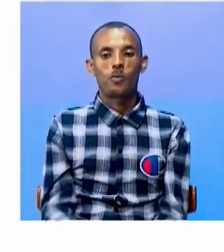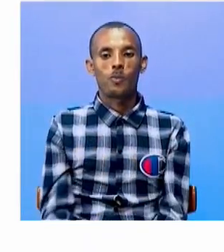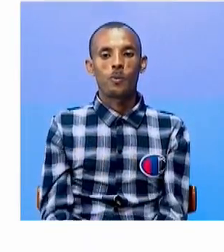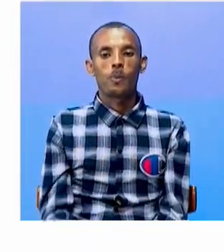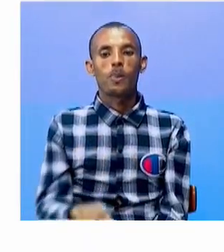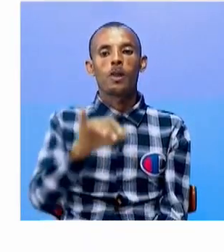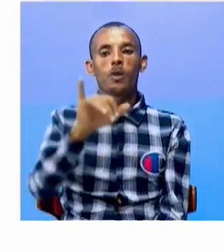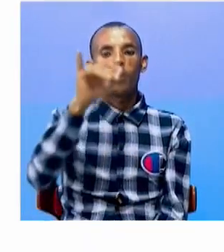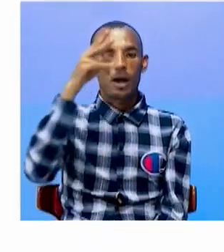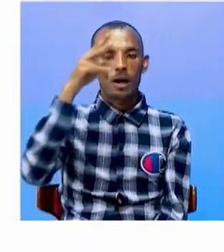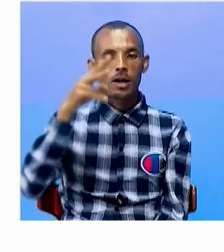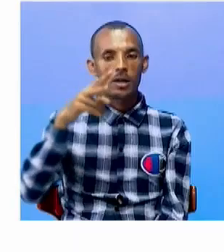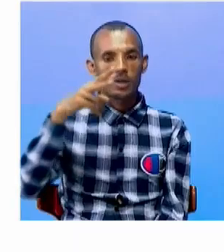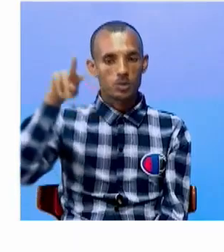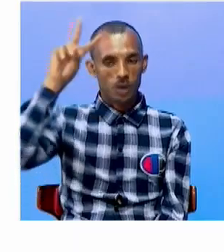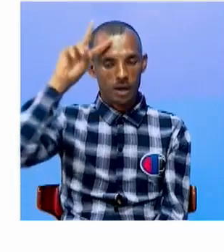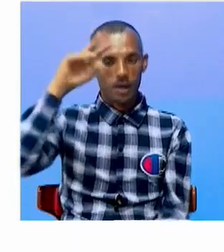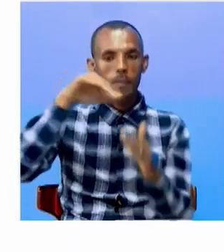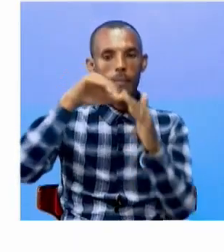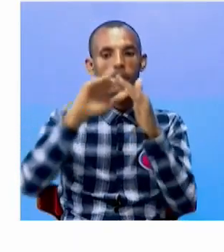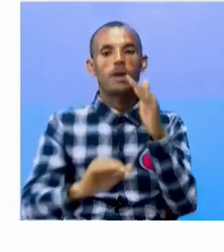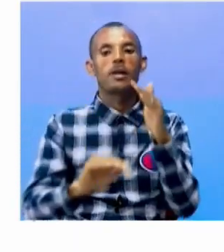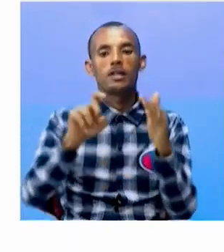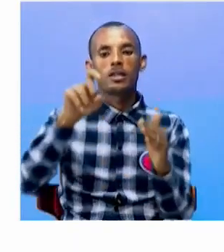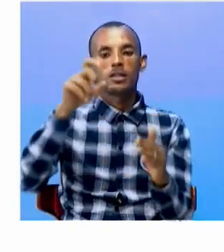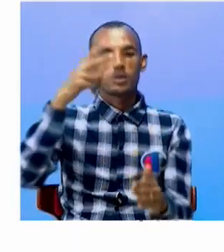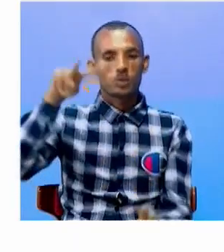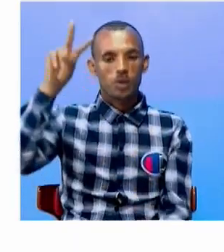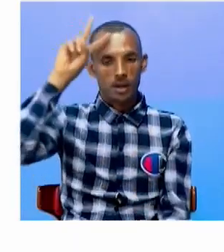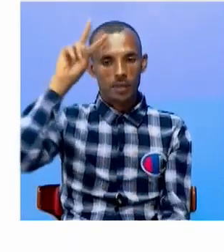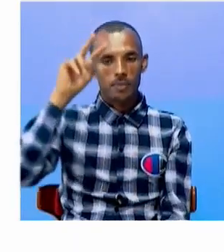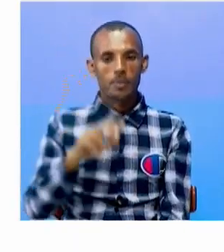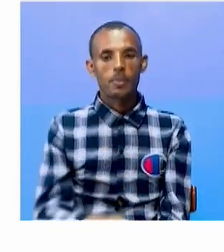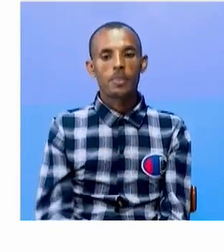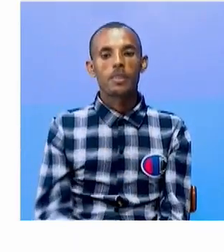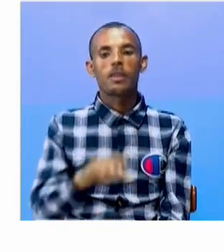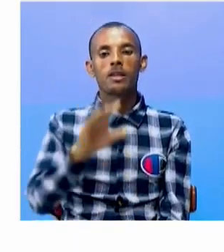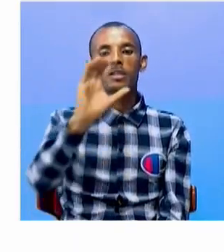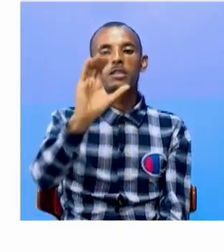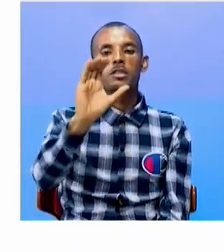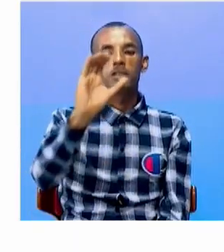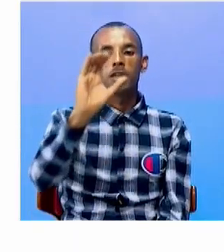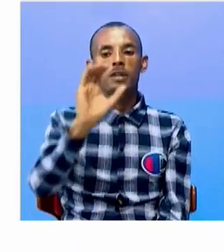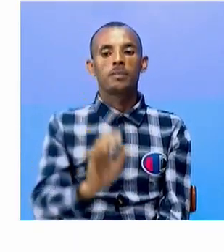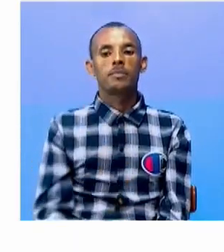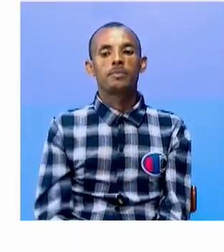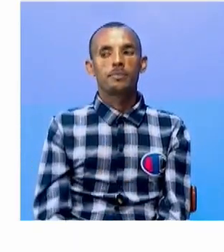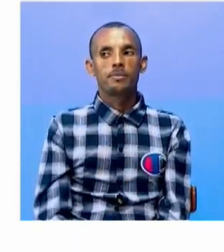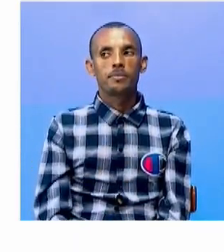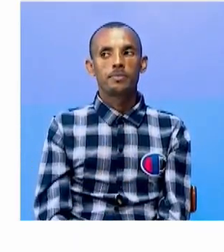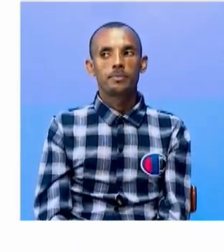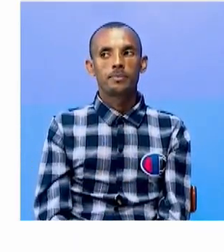y squared minus x squared. C